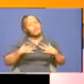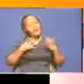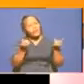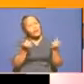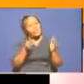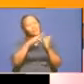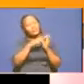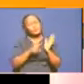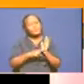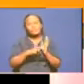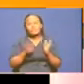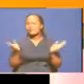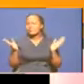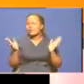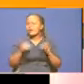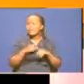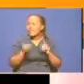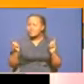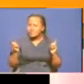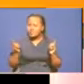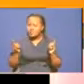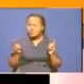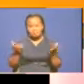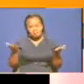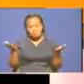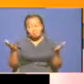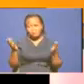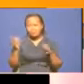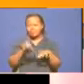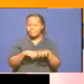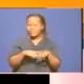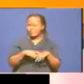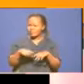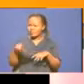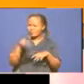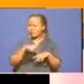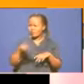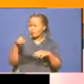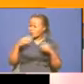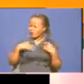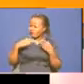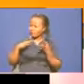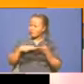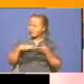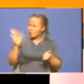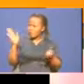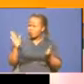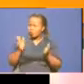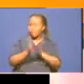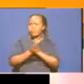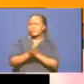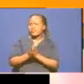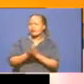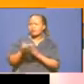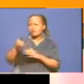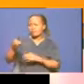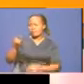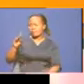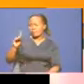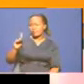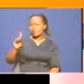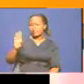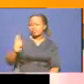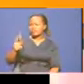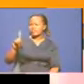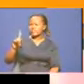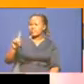But even as we are seeing that surge and that spike in the Delta variant, what would you